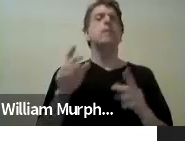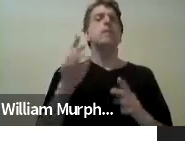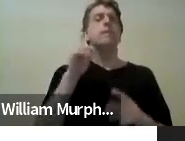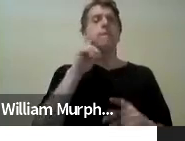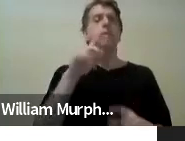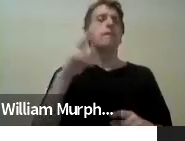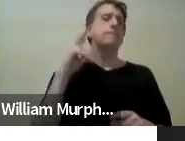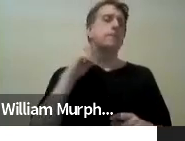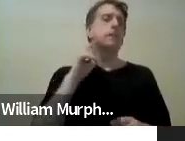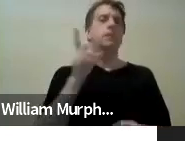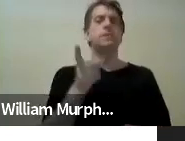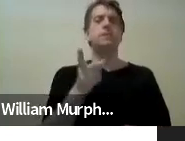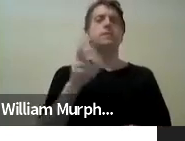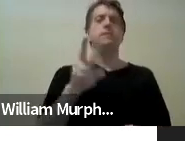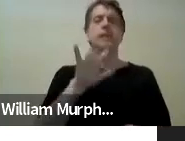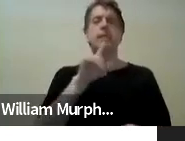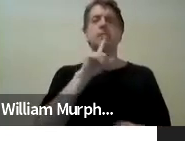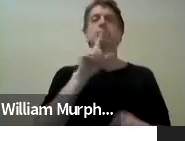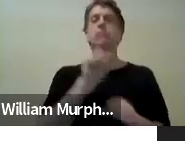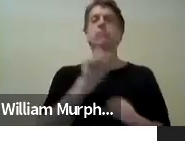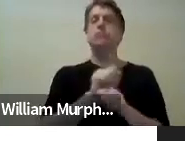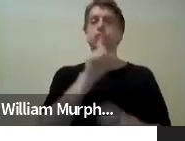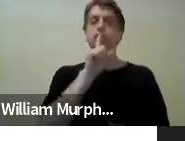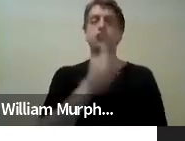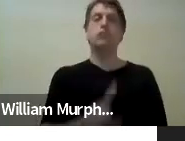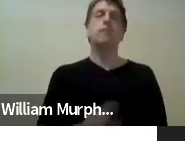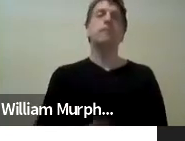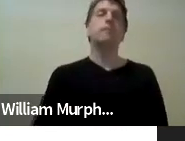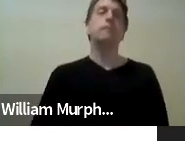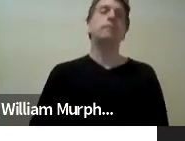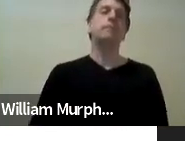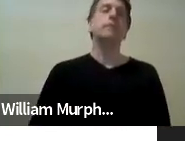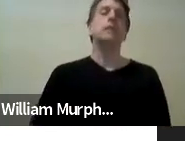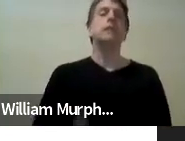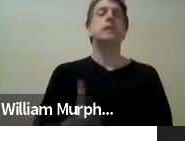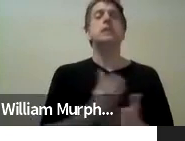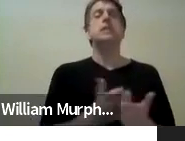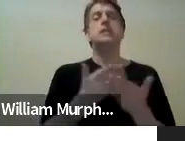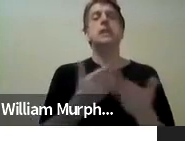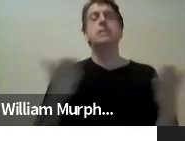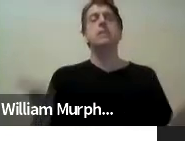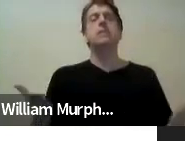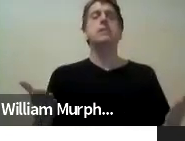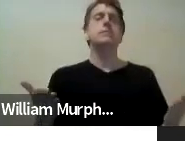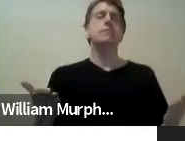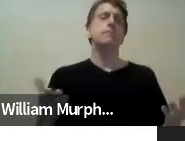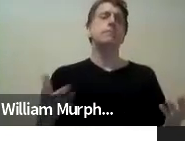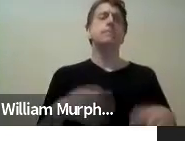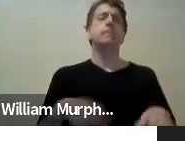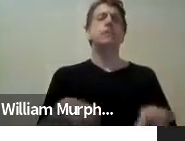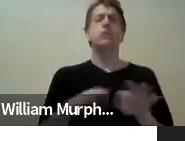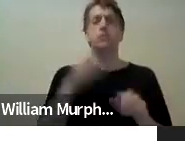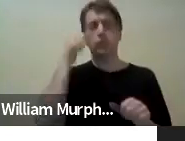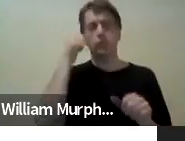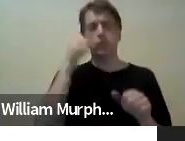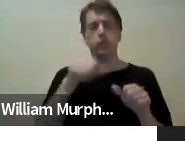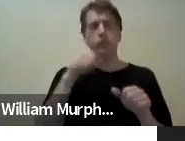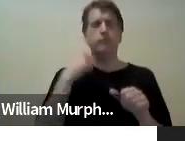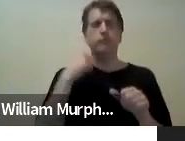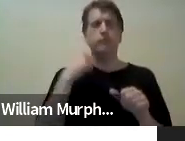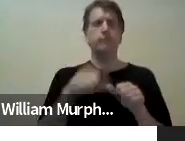violence, that's certainly true. So some of the things that are important to remember